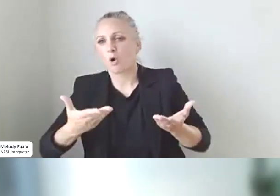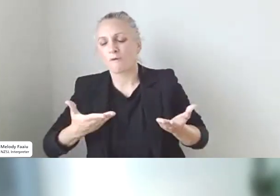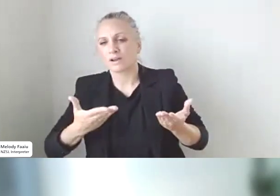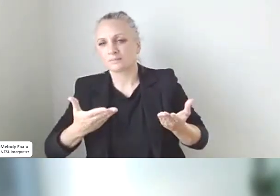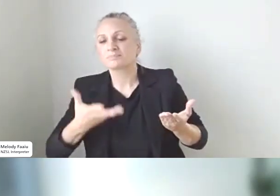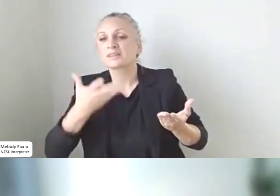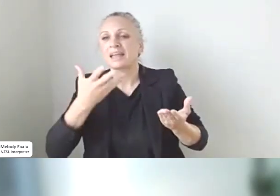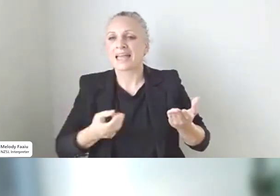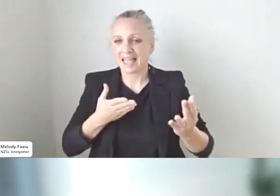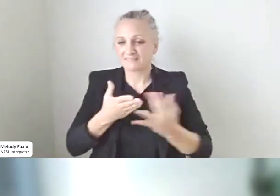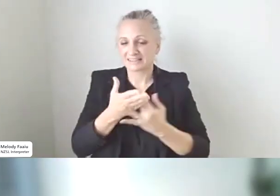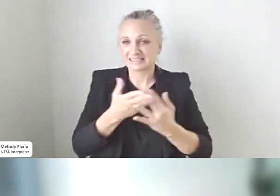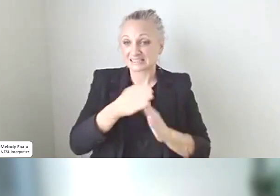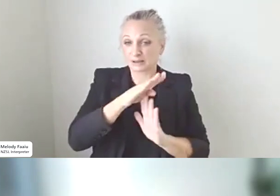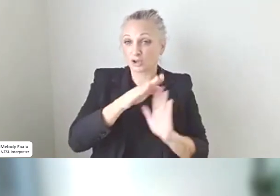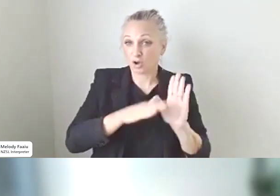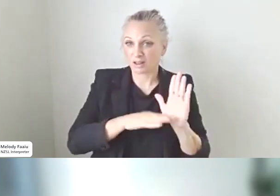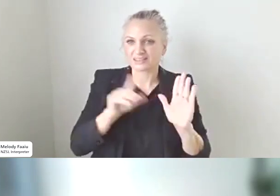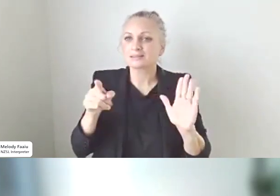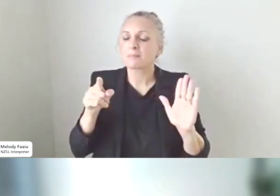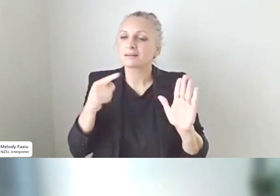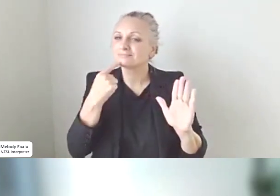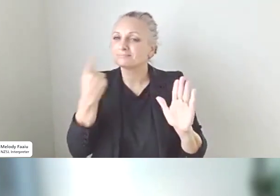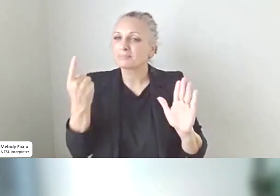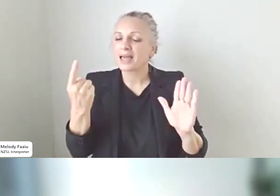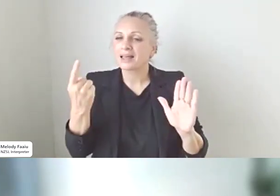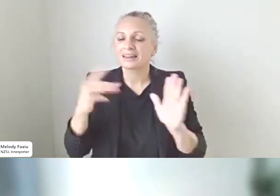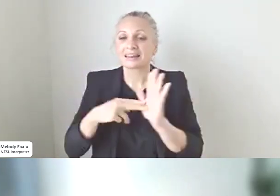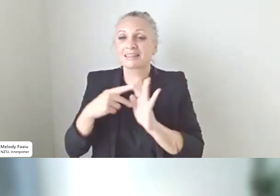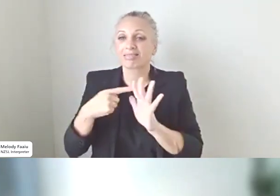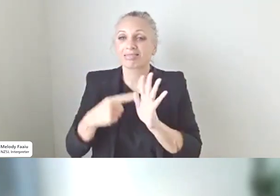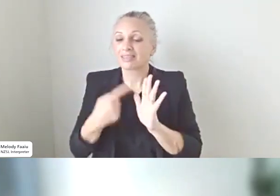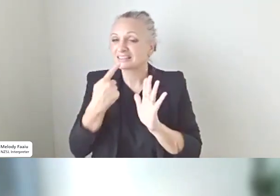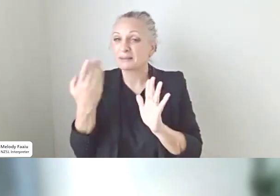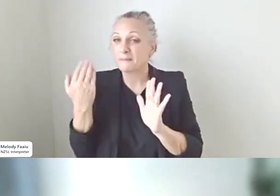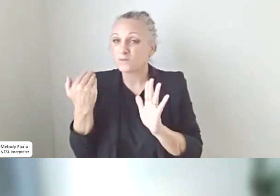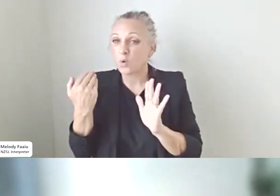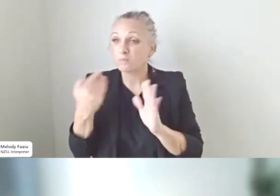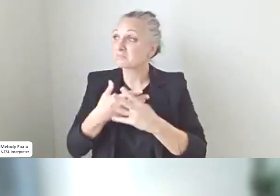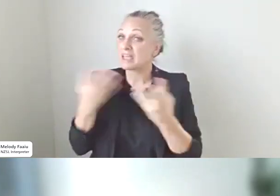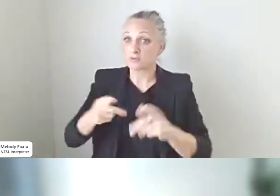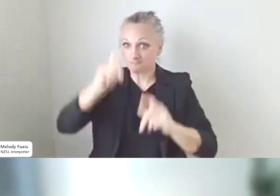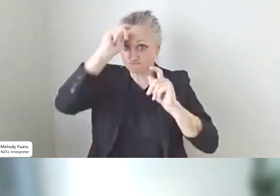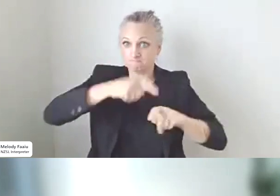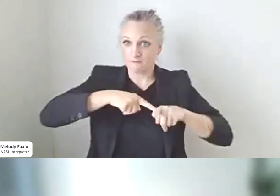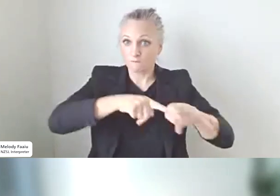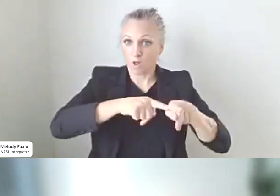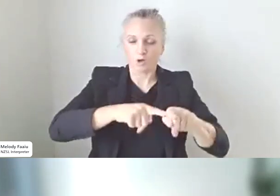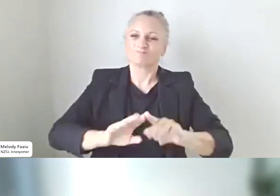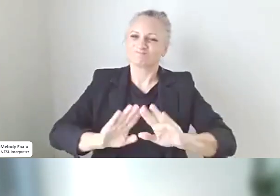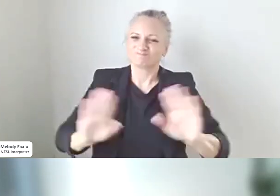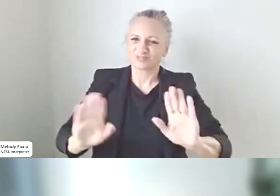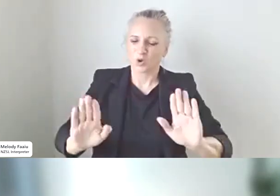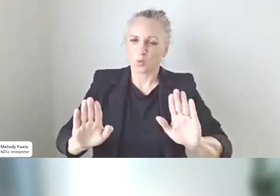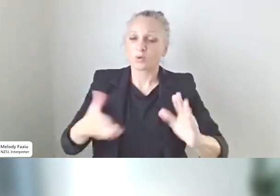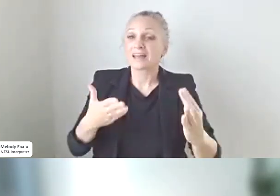colleague Neil noted earlier, not everyone follows them. Assistive technologies, they're great, but they can be expensive, and a lot of people